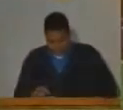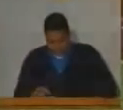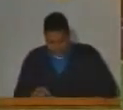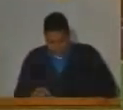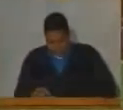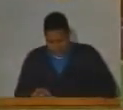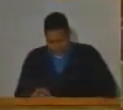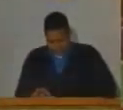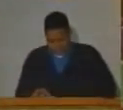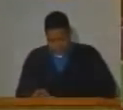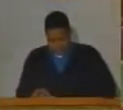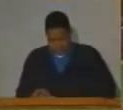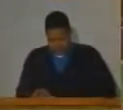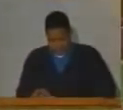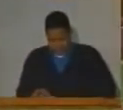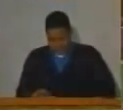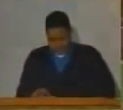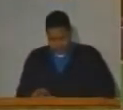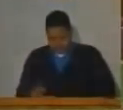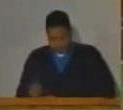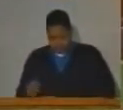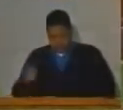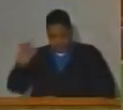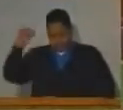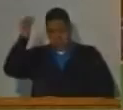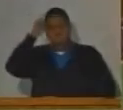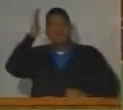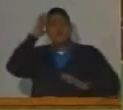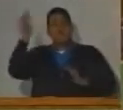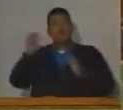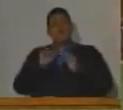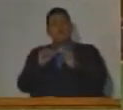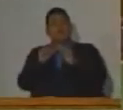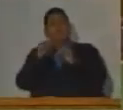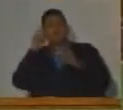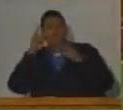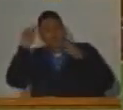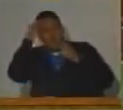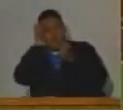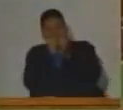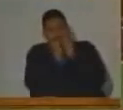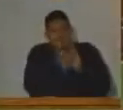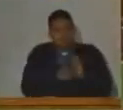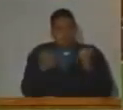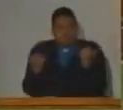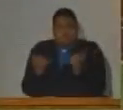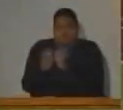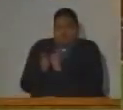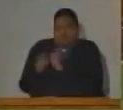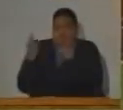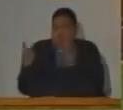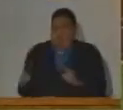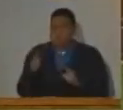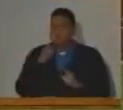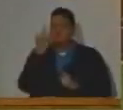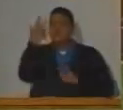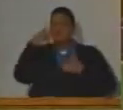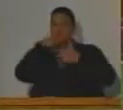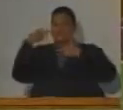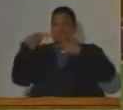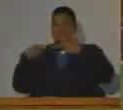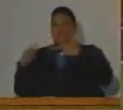government will continue the public sector transformation and modernization program, which is built on three